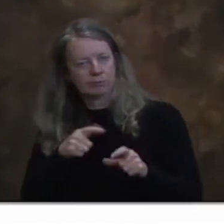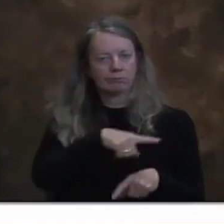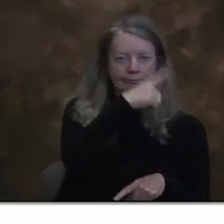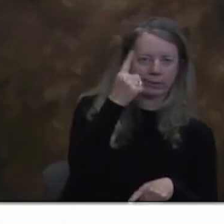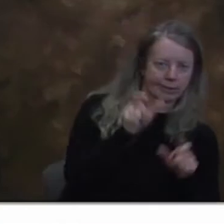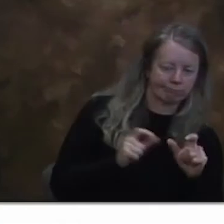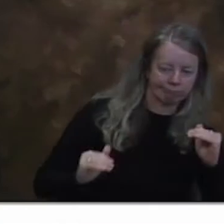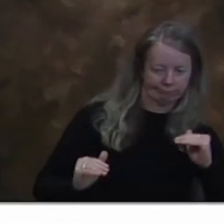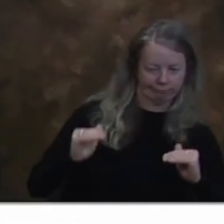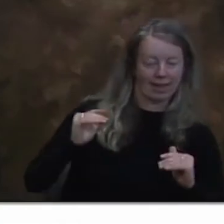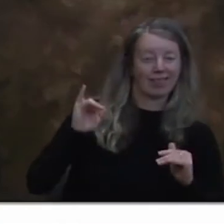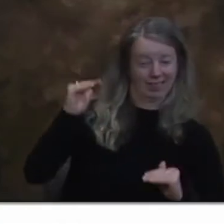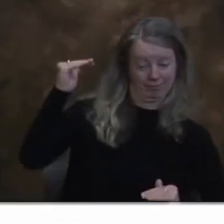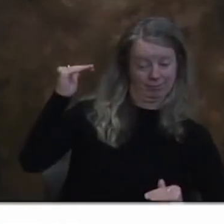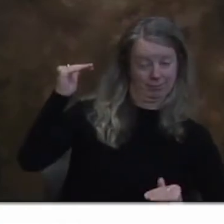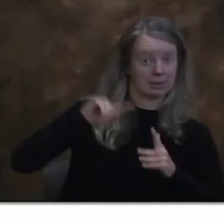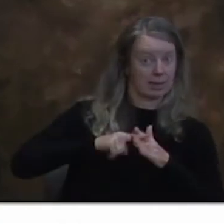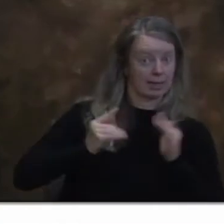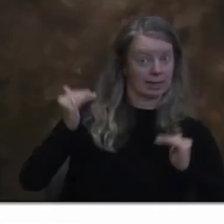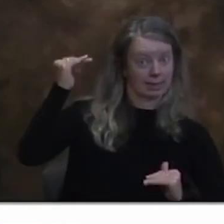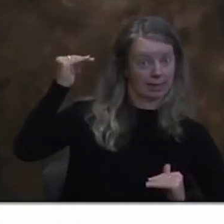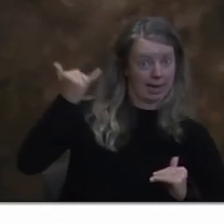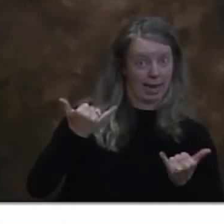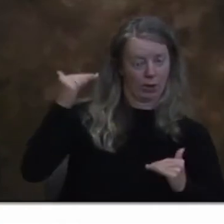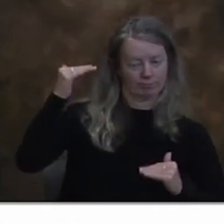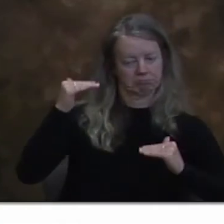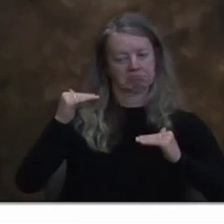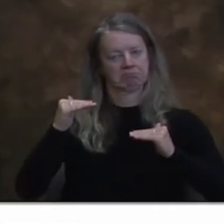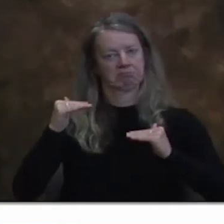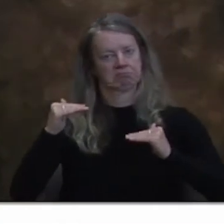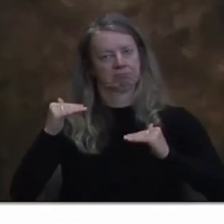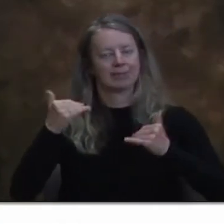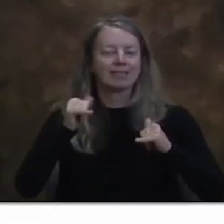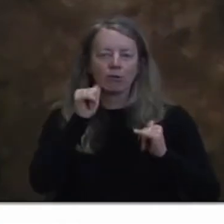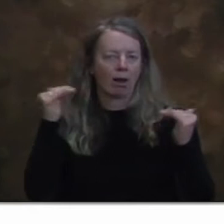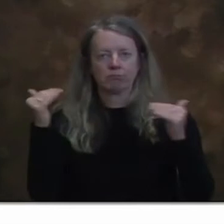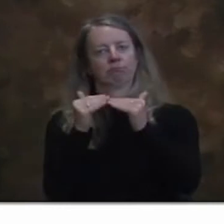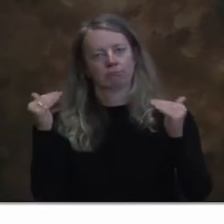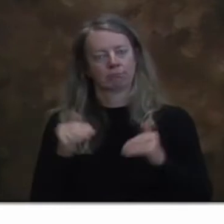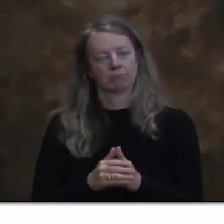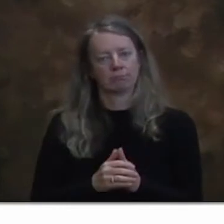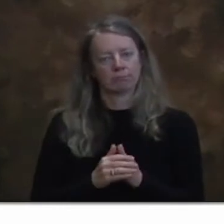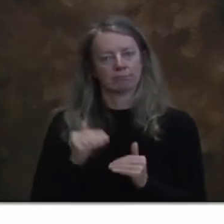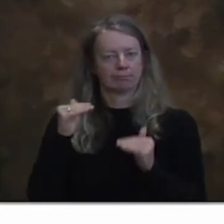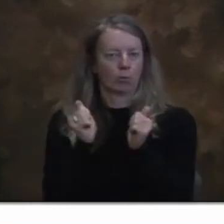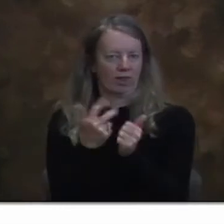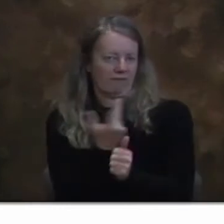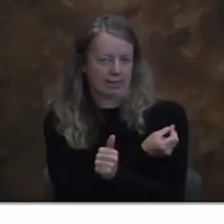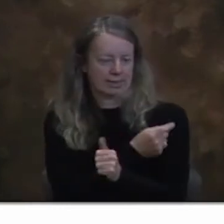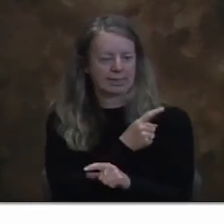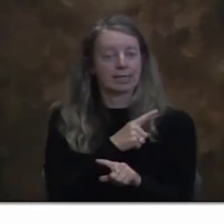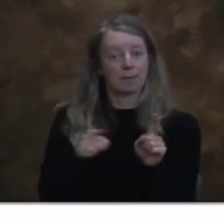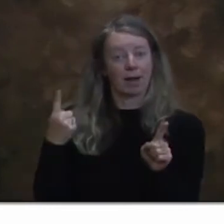Still not exactly what we would like to see, but as I talk further in the slides about where we are with our mobile team, that is